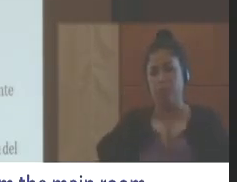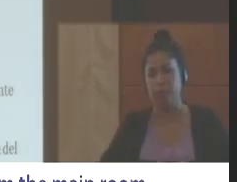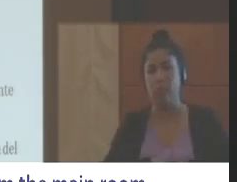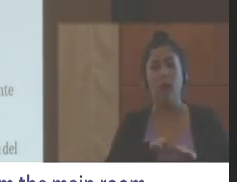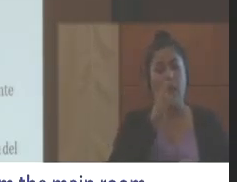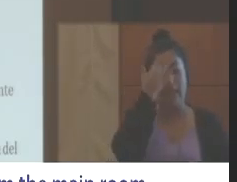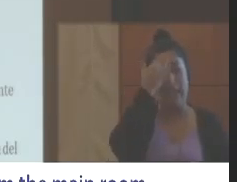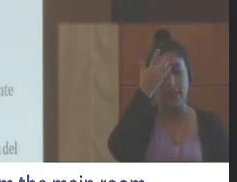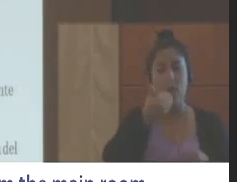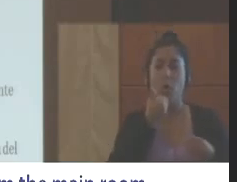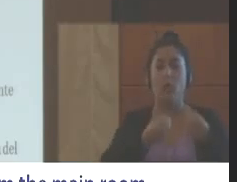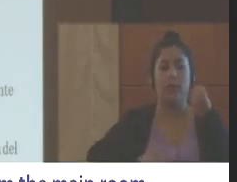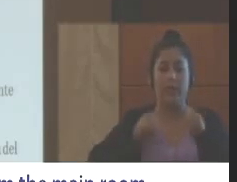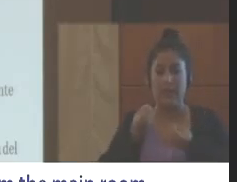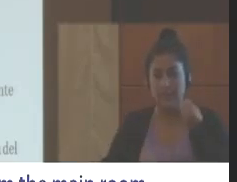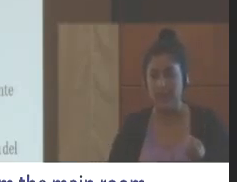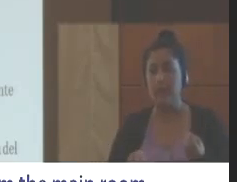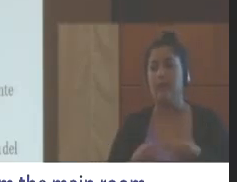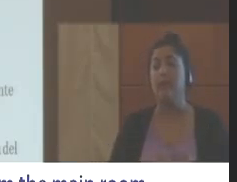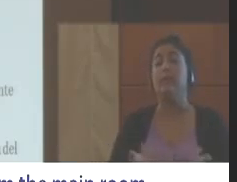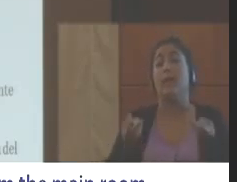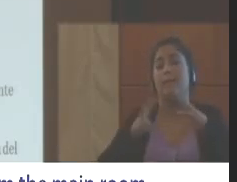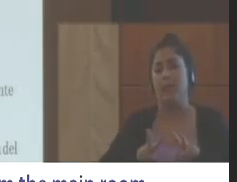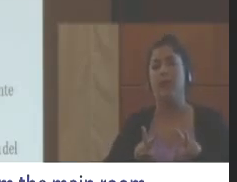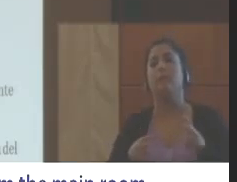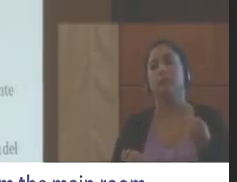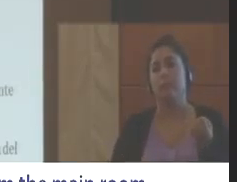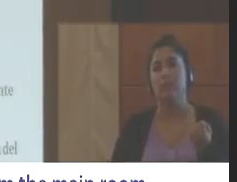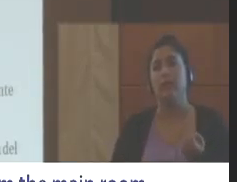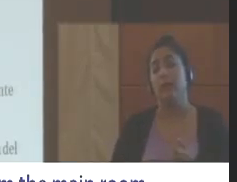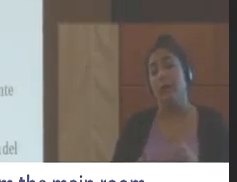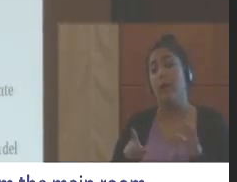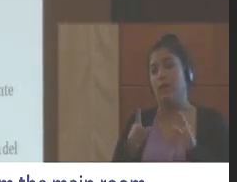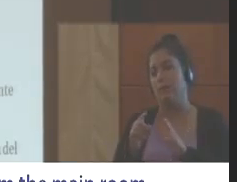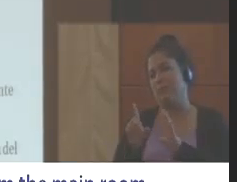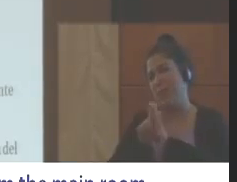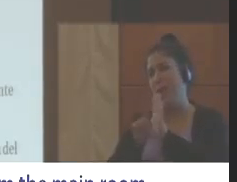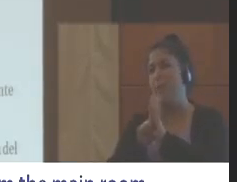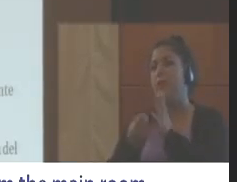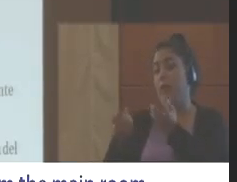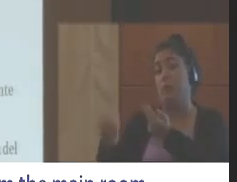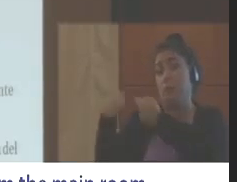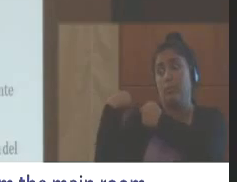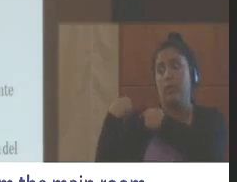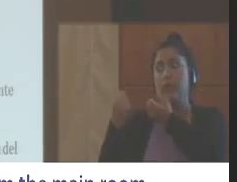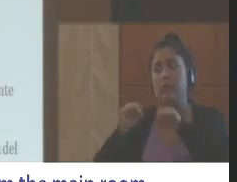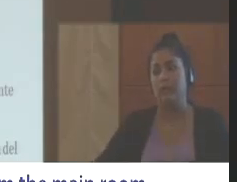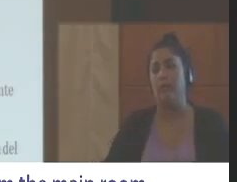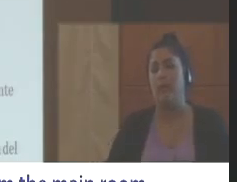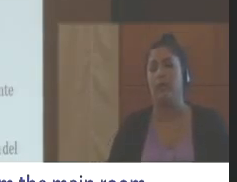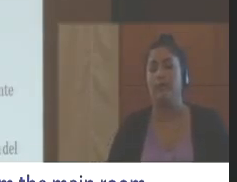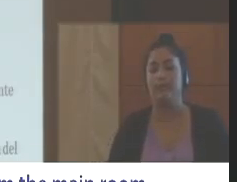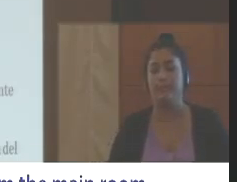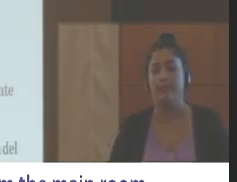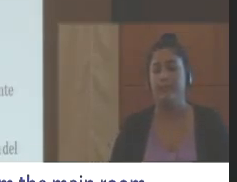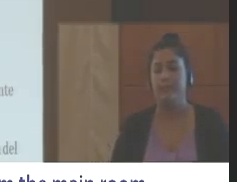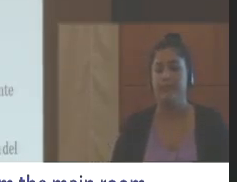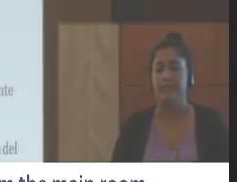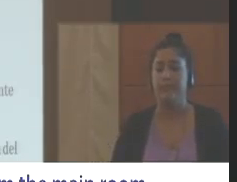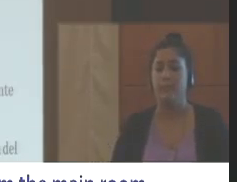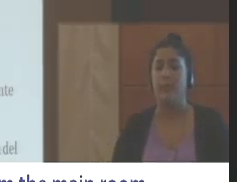compliance with these goals, they would get additional resources to those corresponding to them.